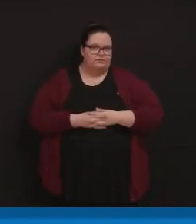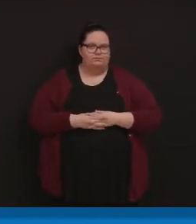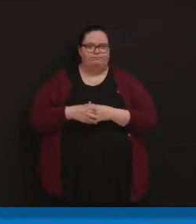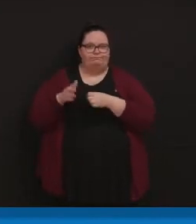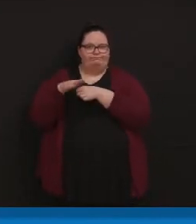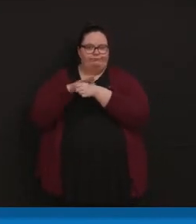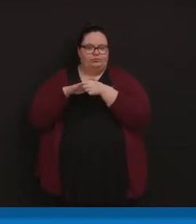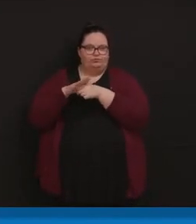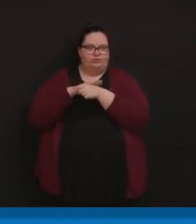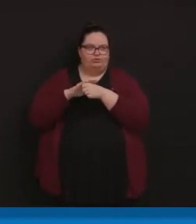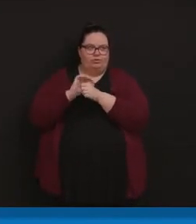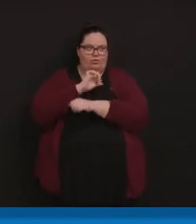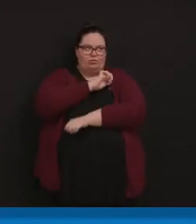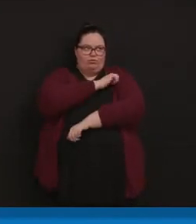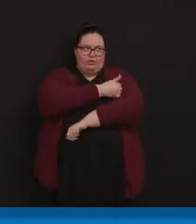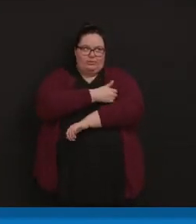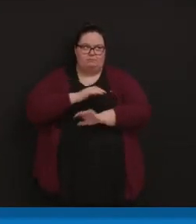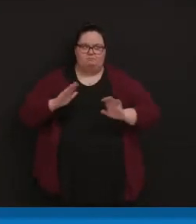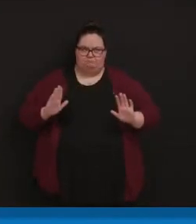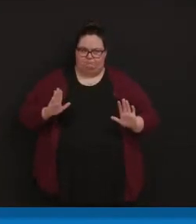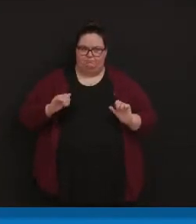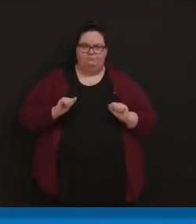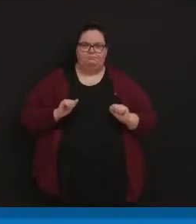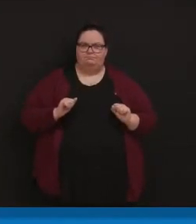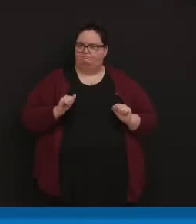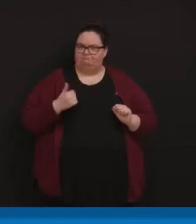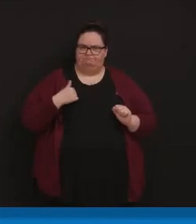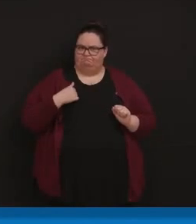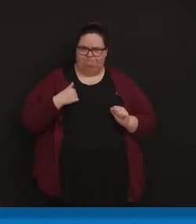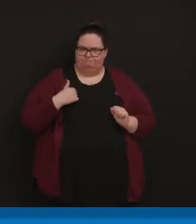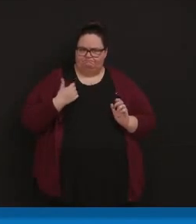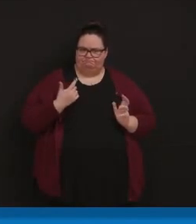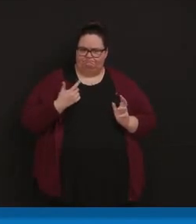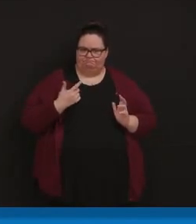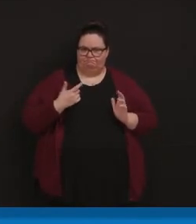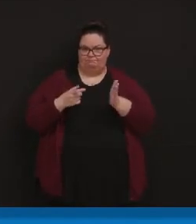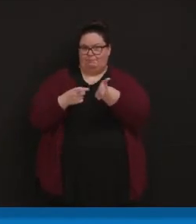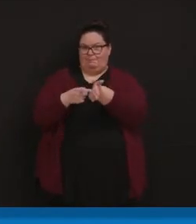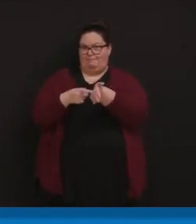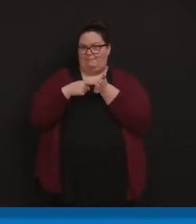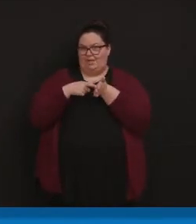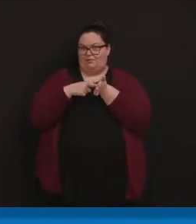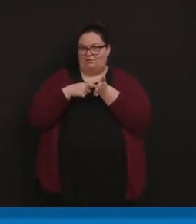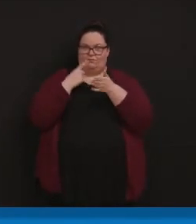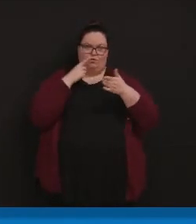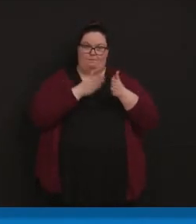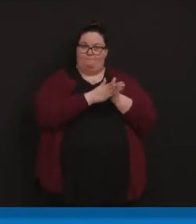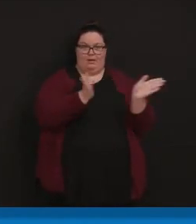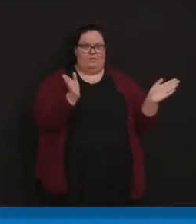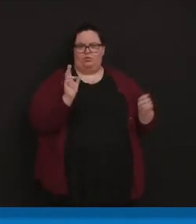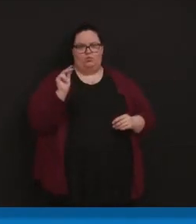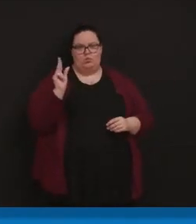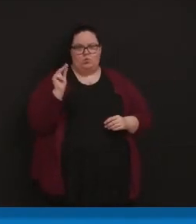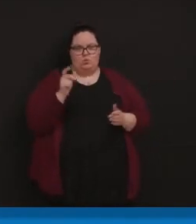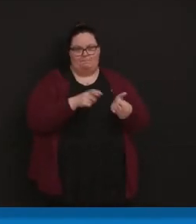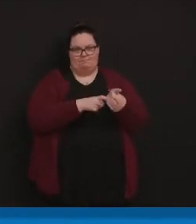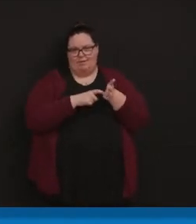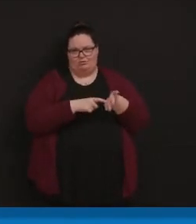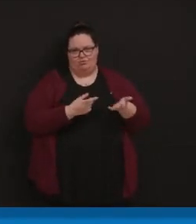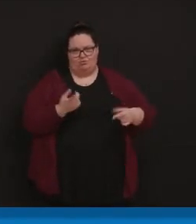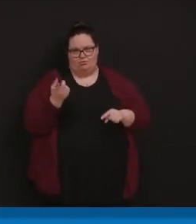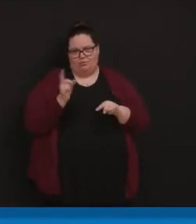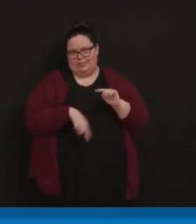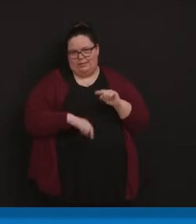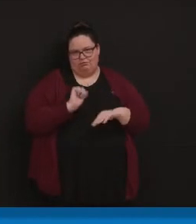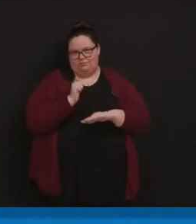the regional authorities themselves. I don't see mandatory, for the public anyway, I don't see mandatory vaccination being